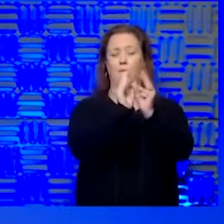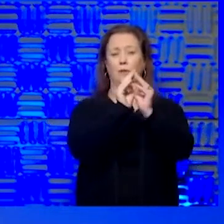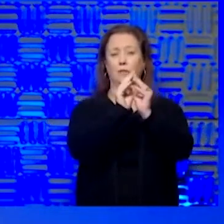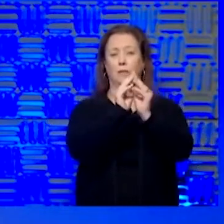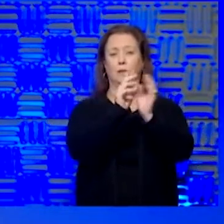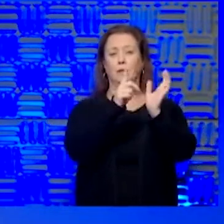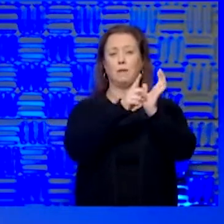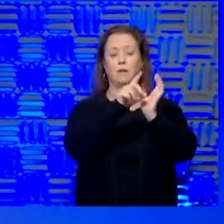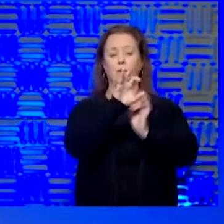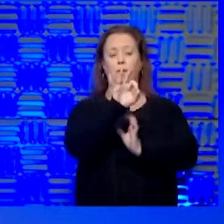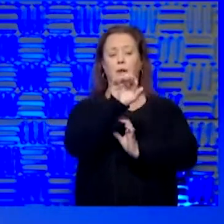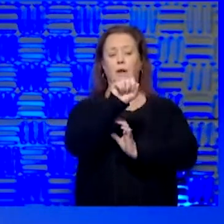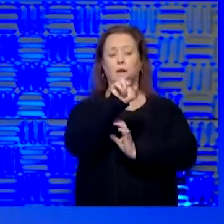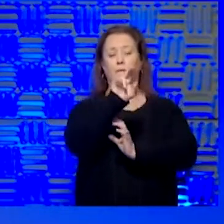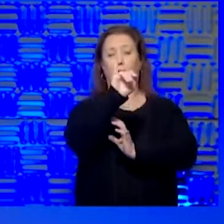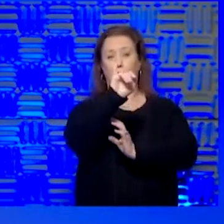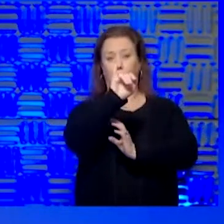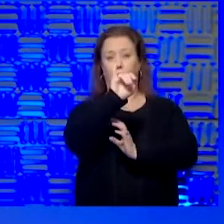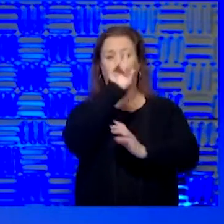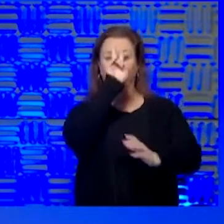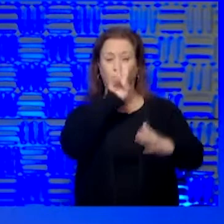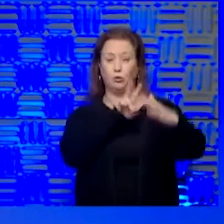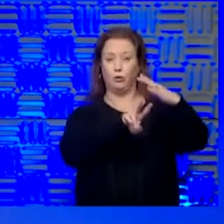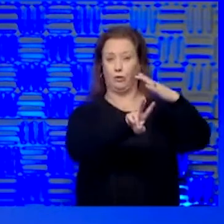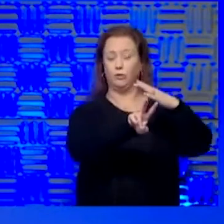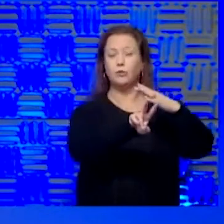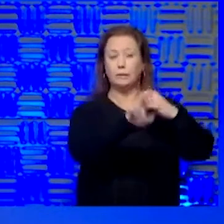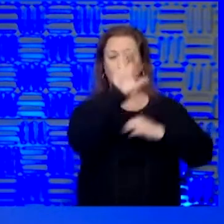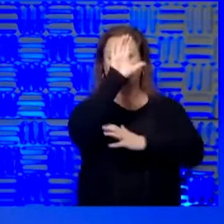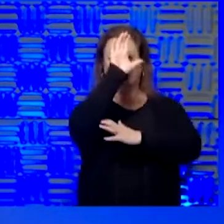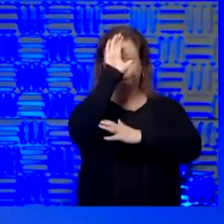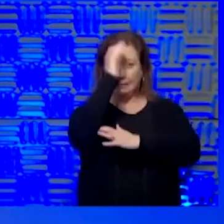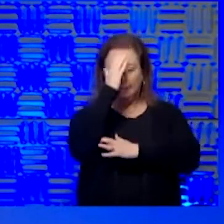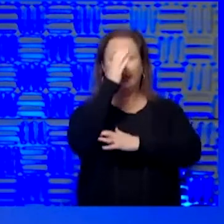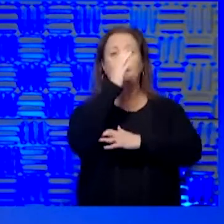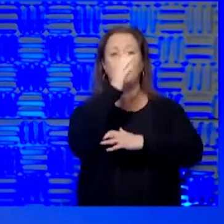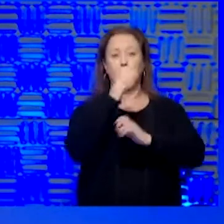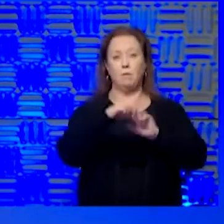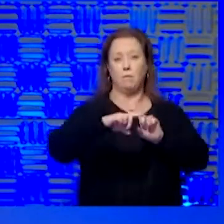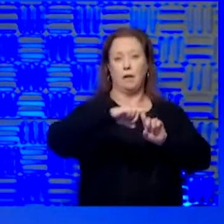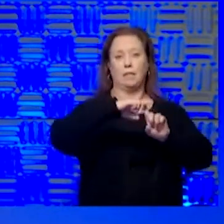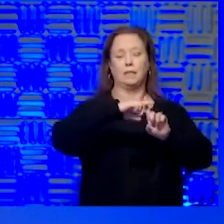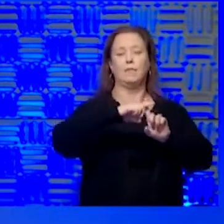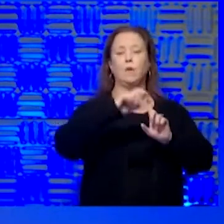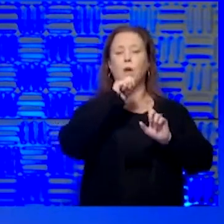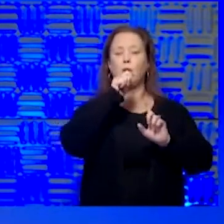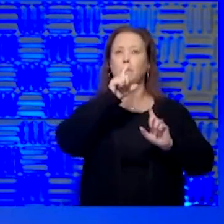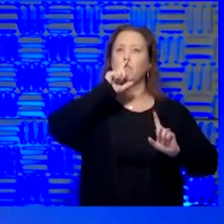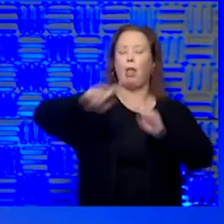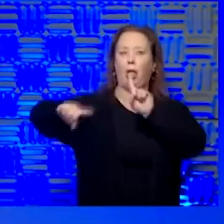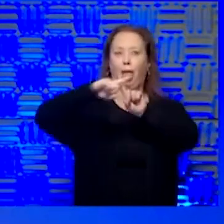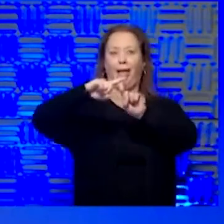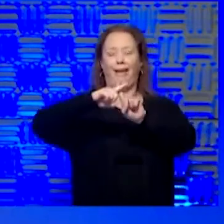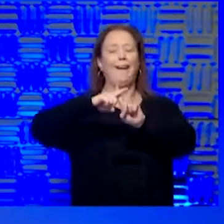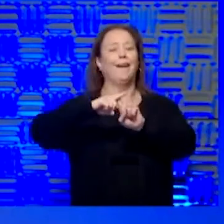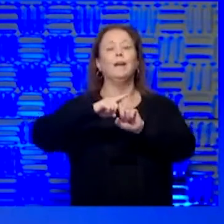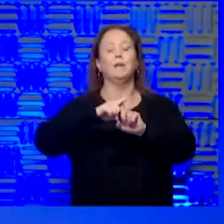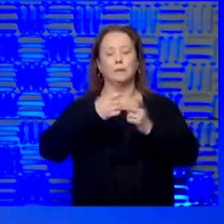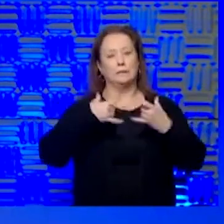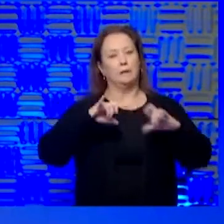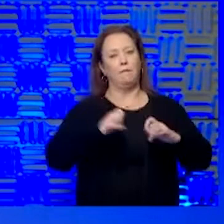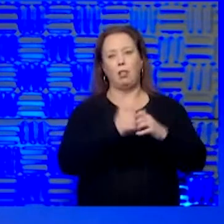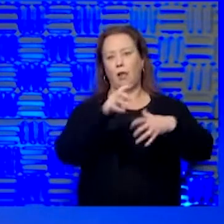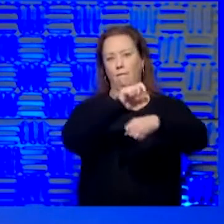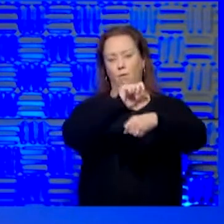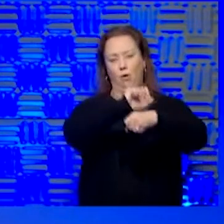from Dr. Fauci and projections seem like they're looking better. We don't want to be too optimistic, but there's still a lot of work to do, because